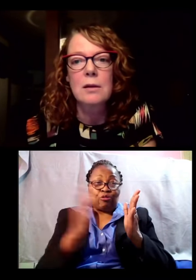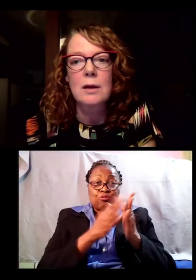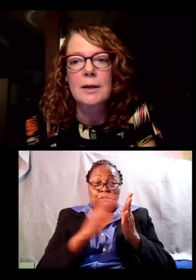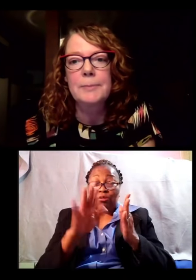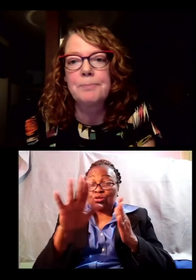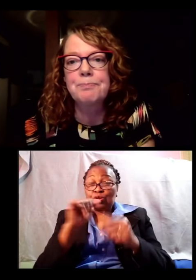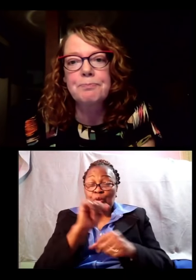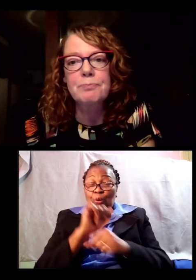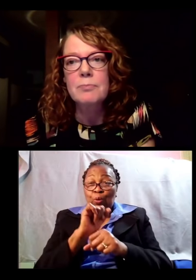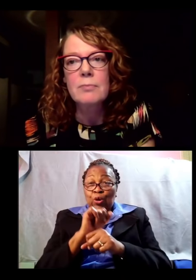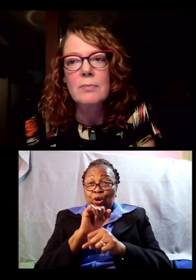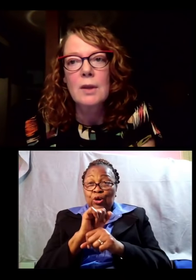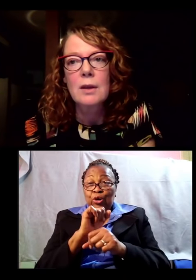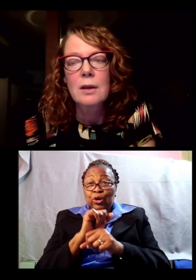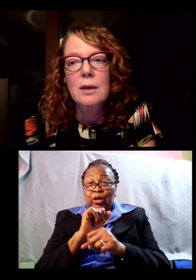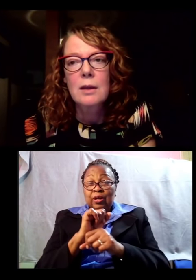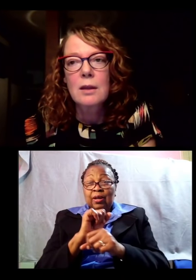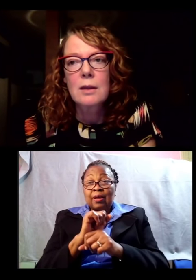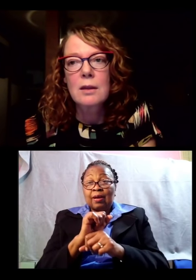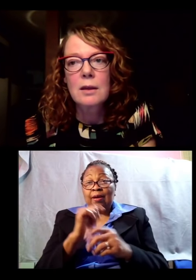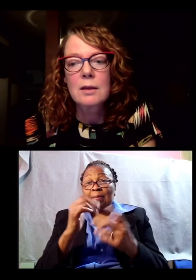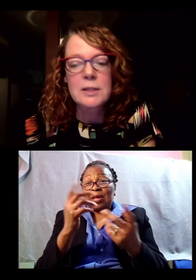mean,